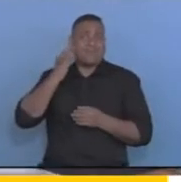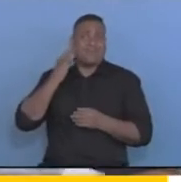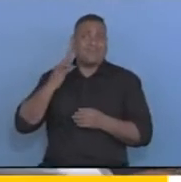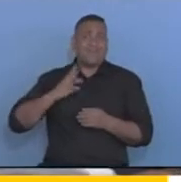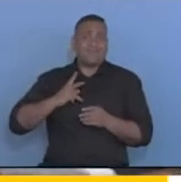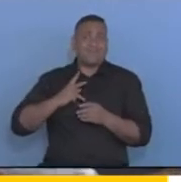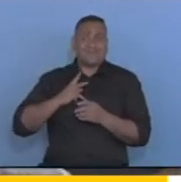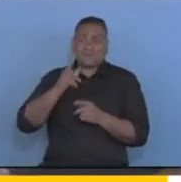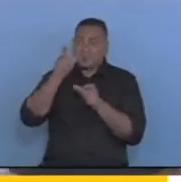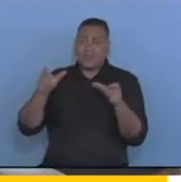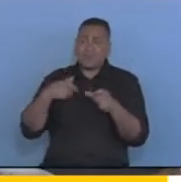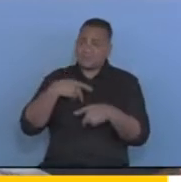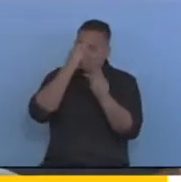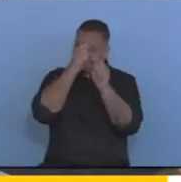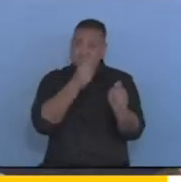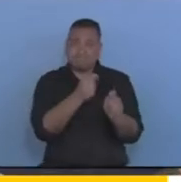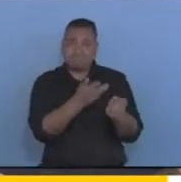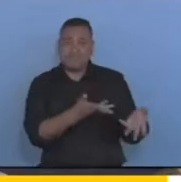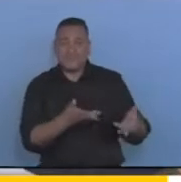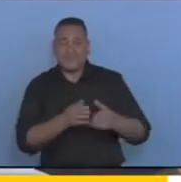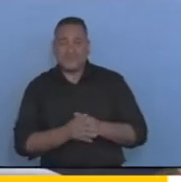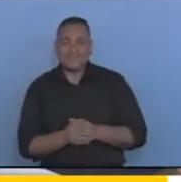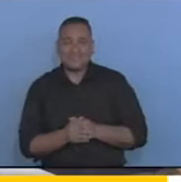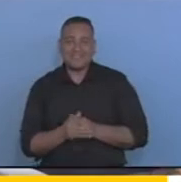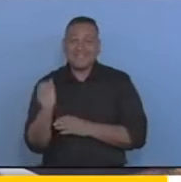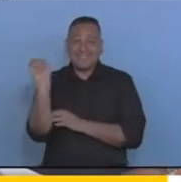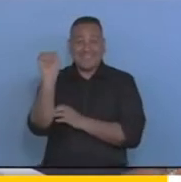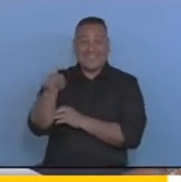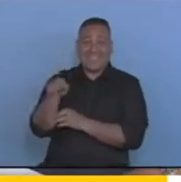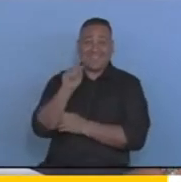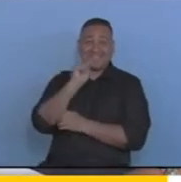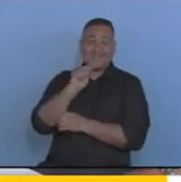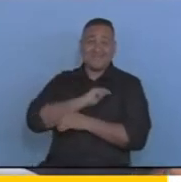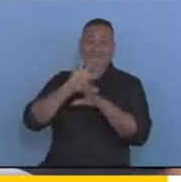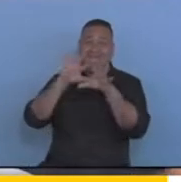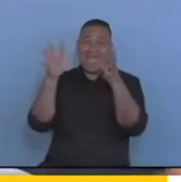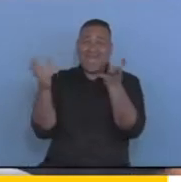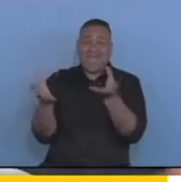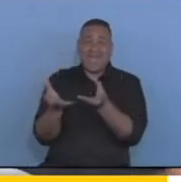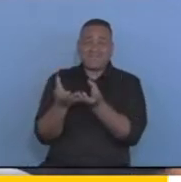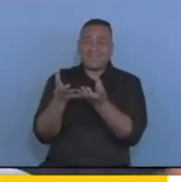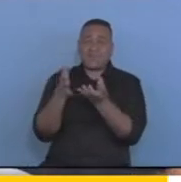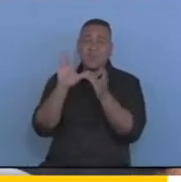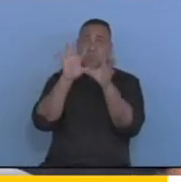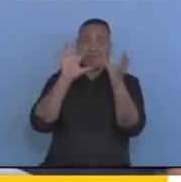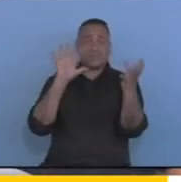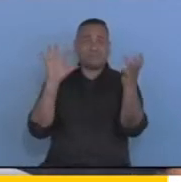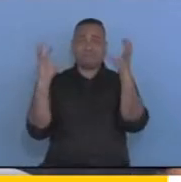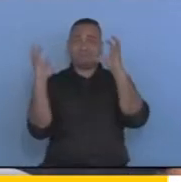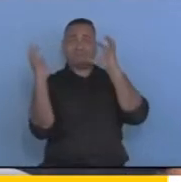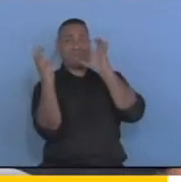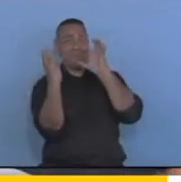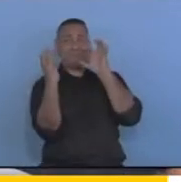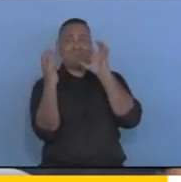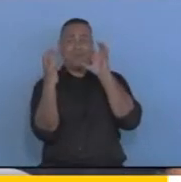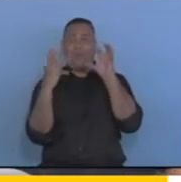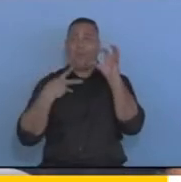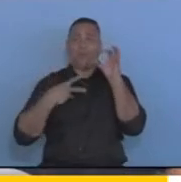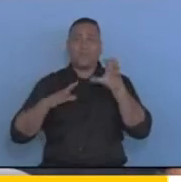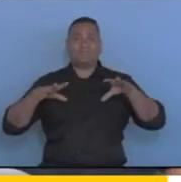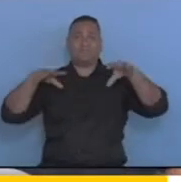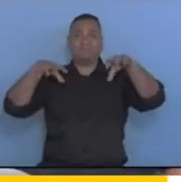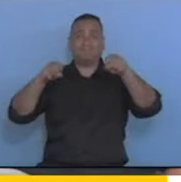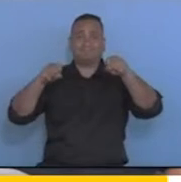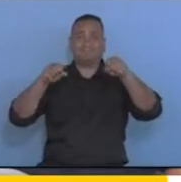that. Yes, definitely. The world has changed quite a bit, where there's quite a number of females that